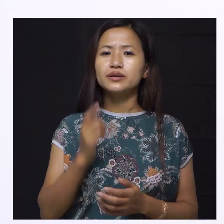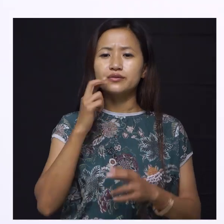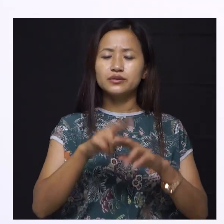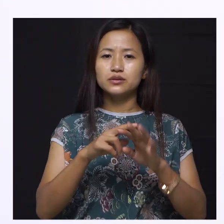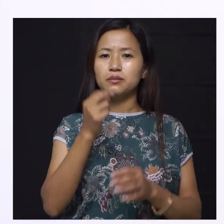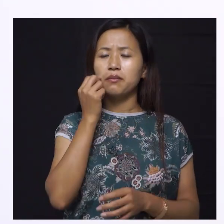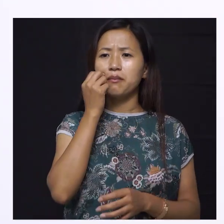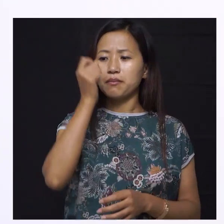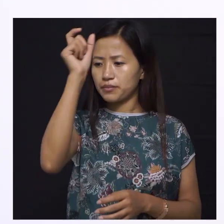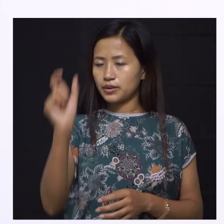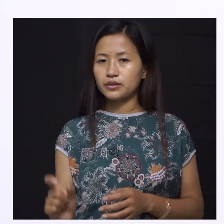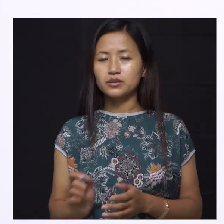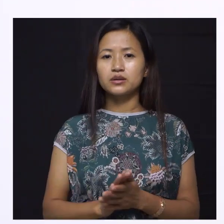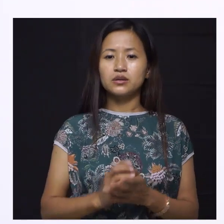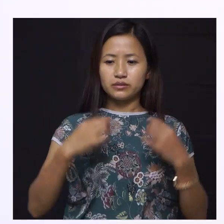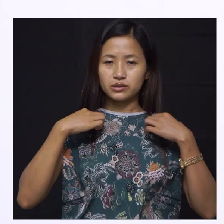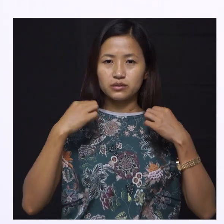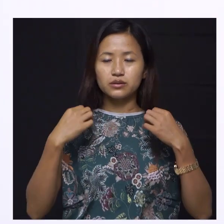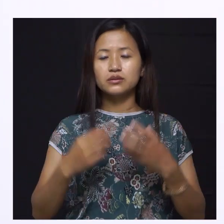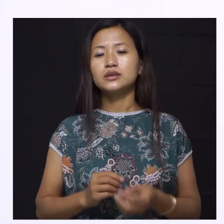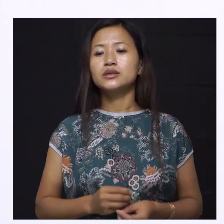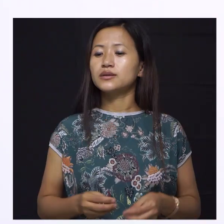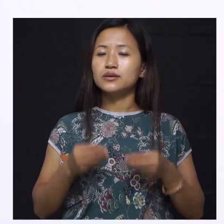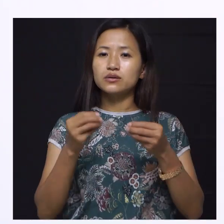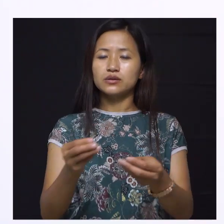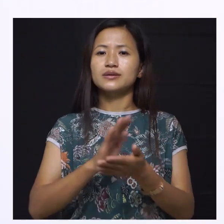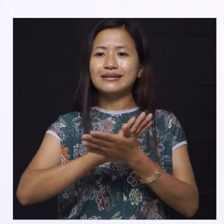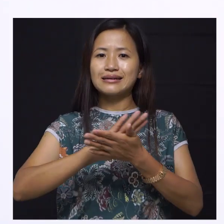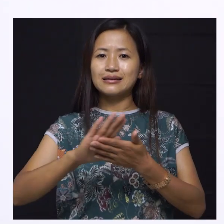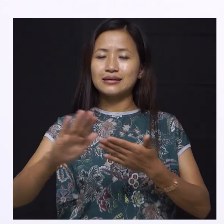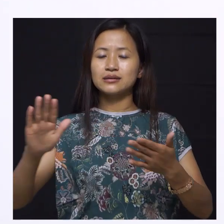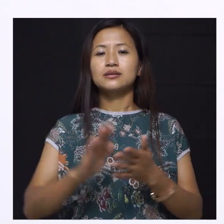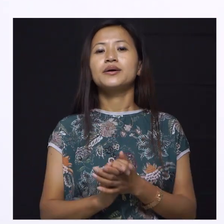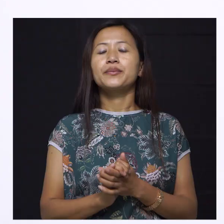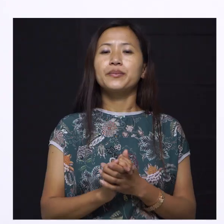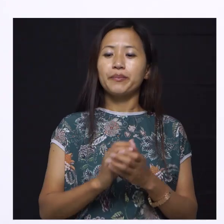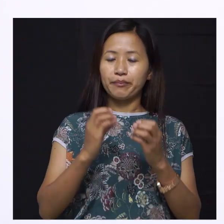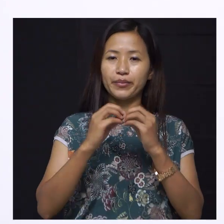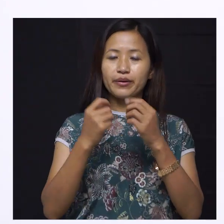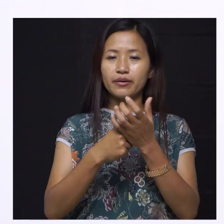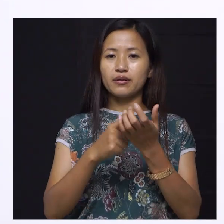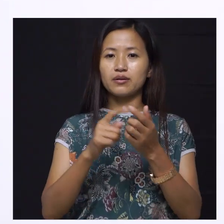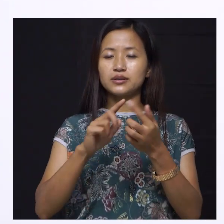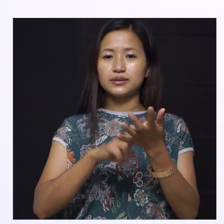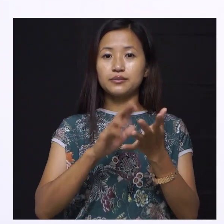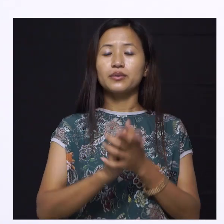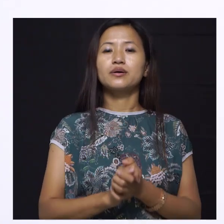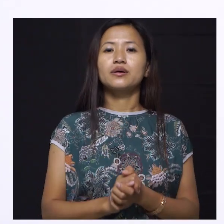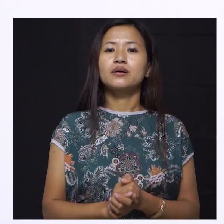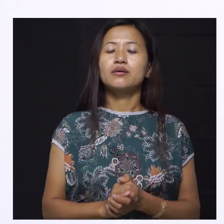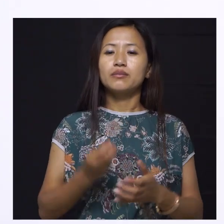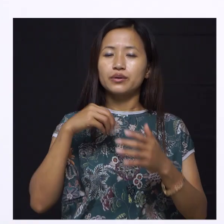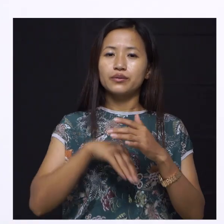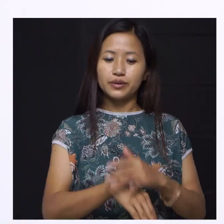Michael's clothes, please tell her that he had got a clean burial in the far north, okay? That means even though they could not bury